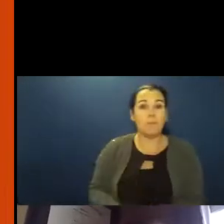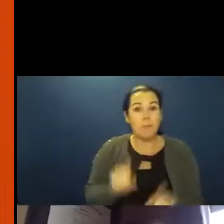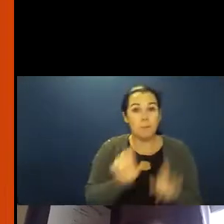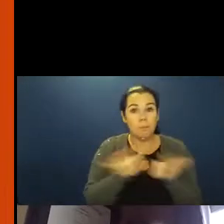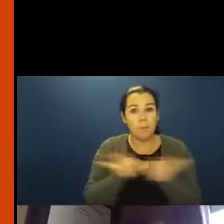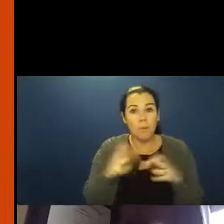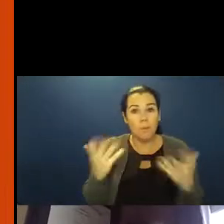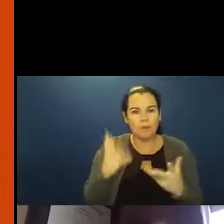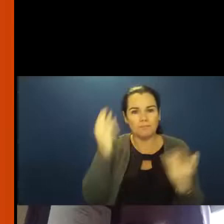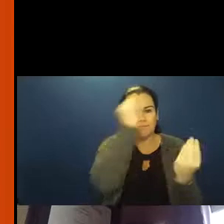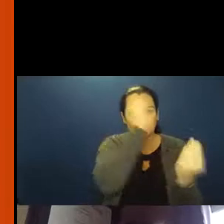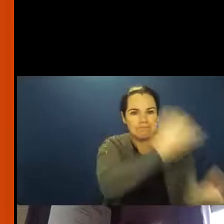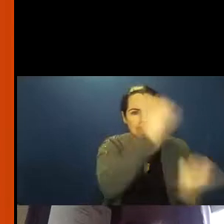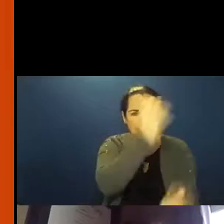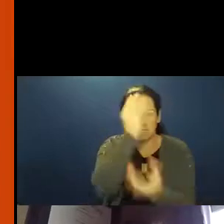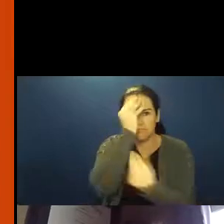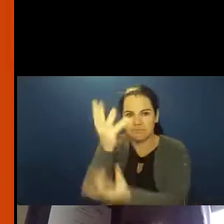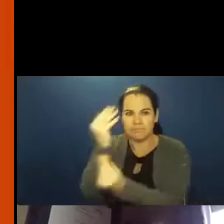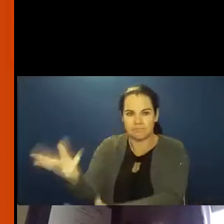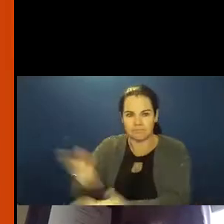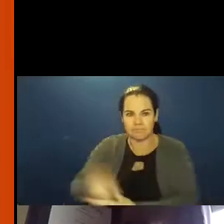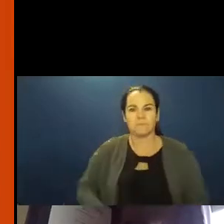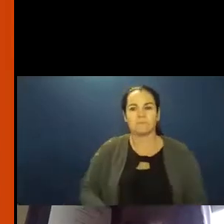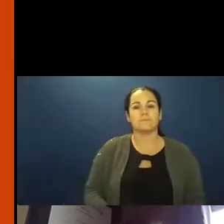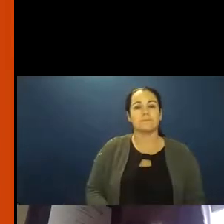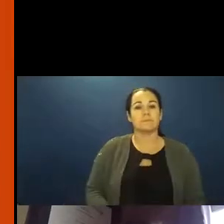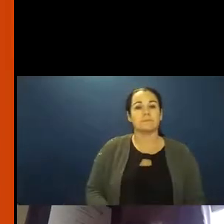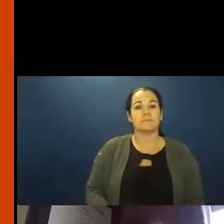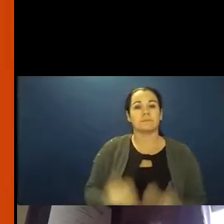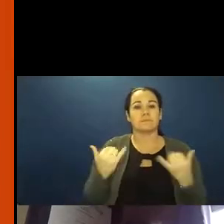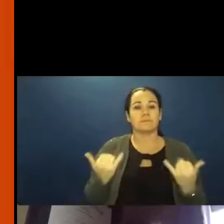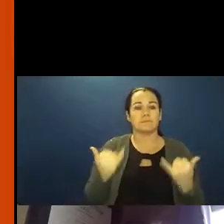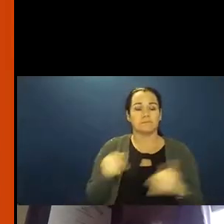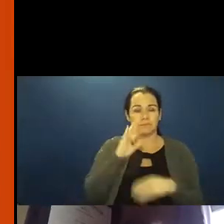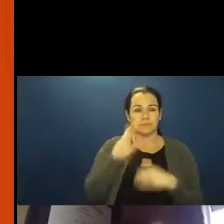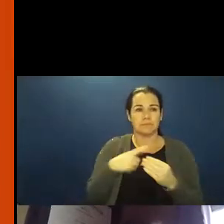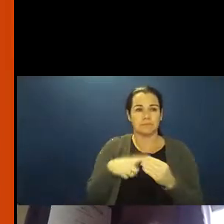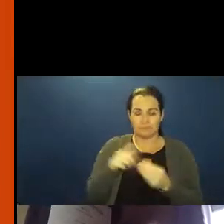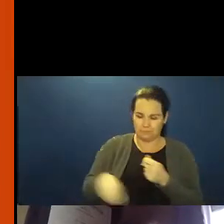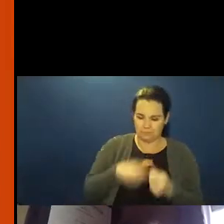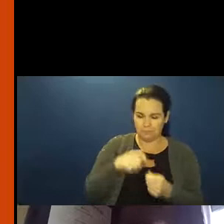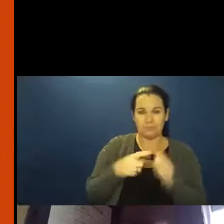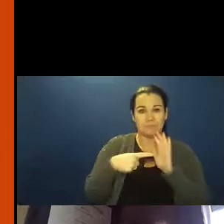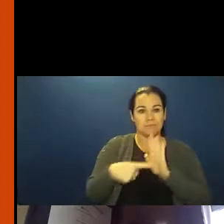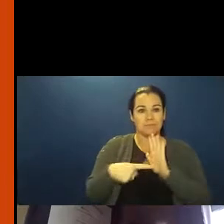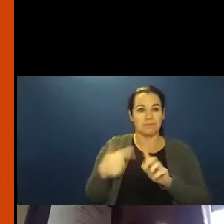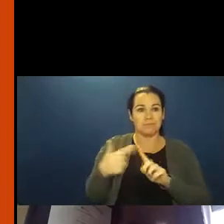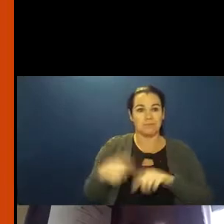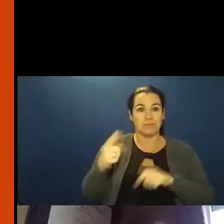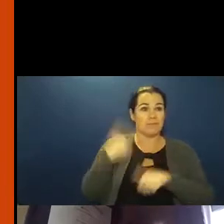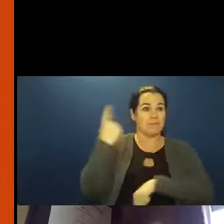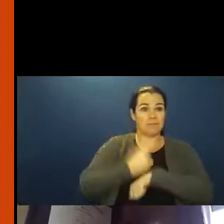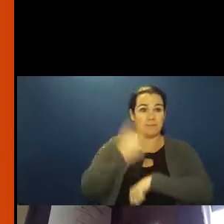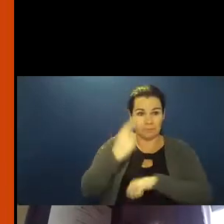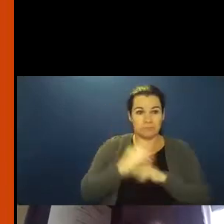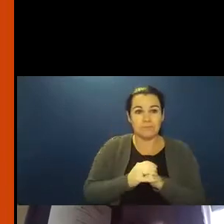be a key role. So just going into some of the specific examples of day one, as you look at the agenda.